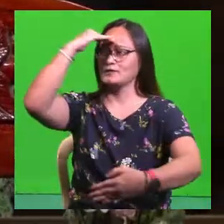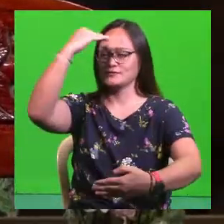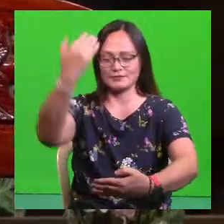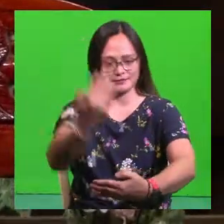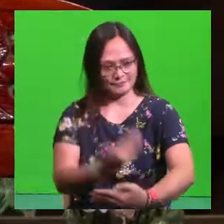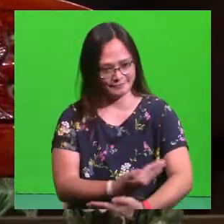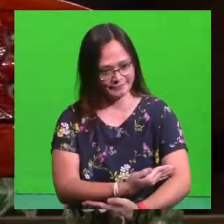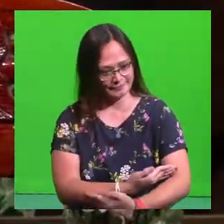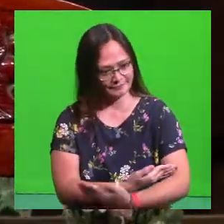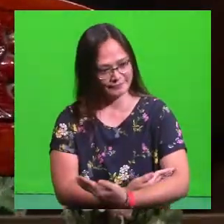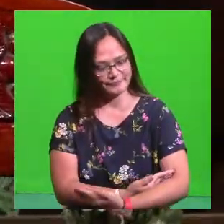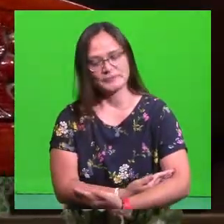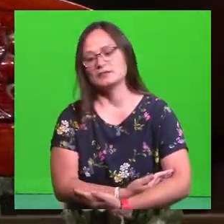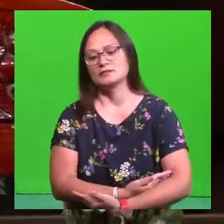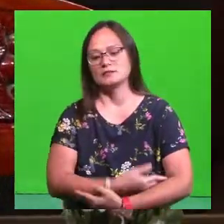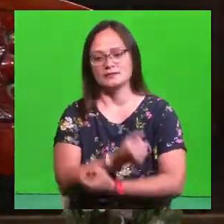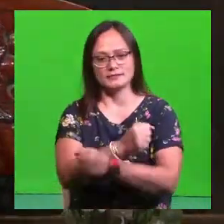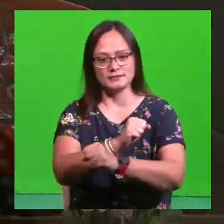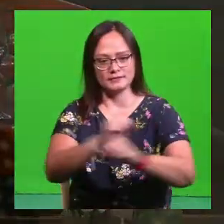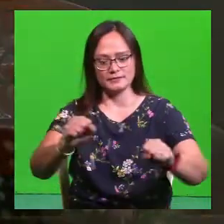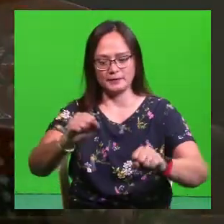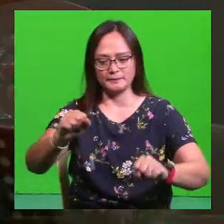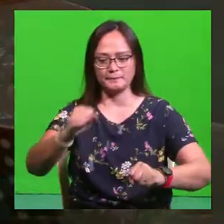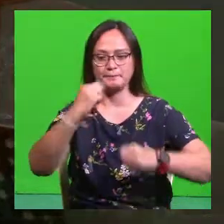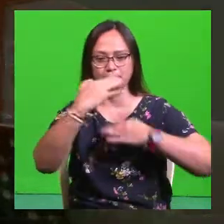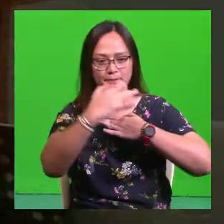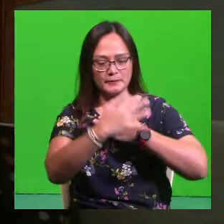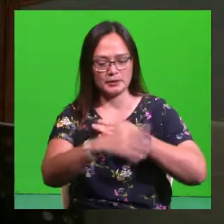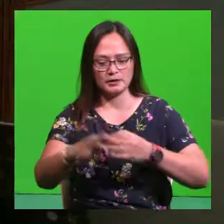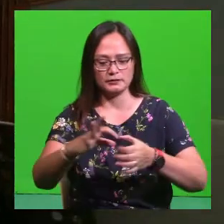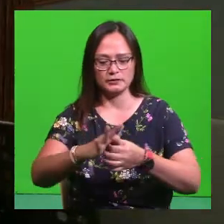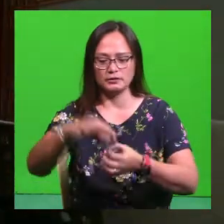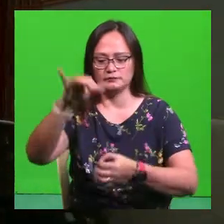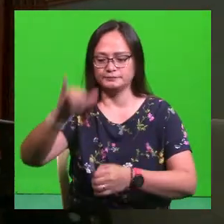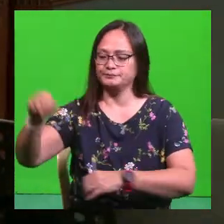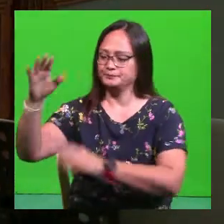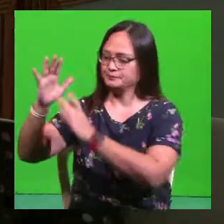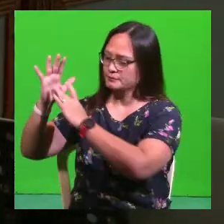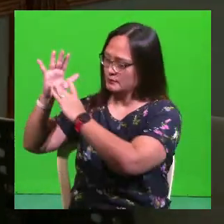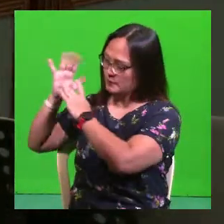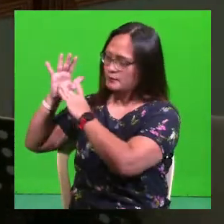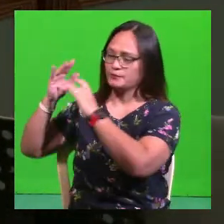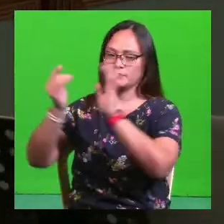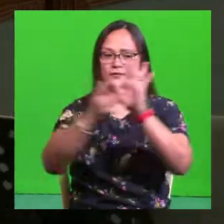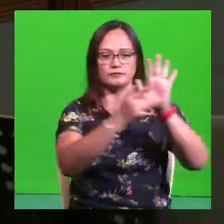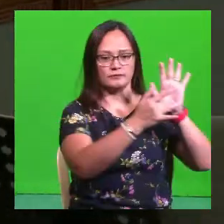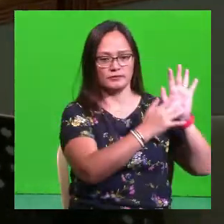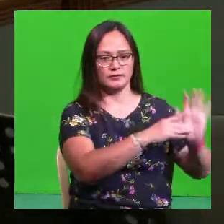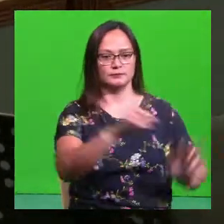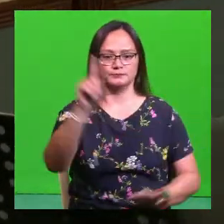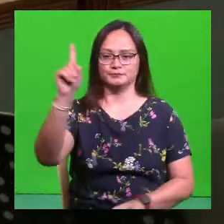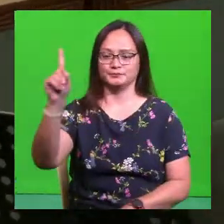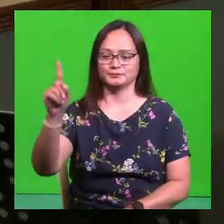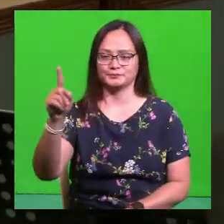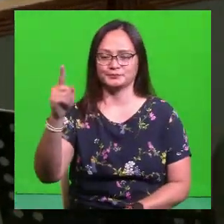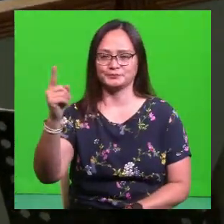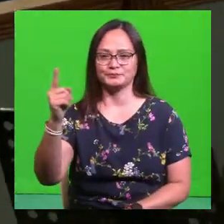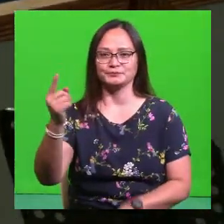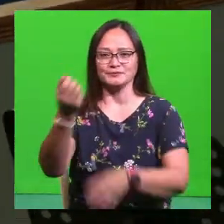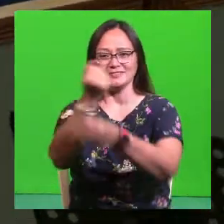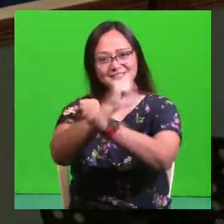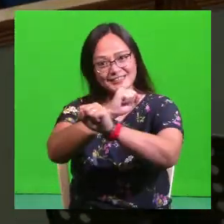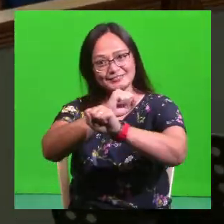Son. Saved by the blood of the crucified one.